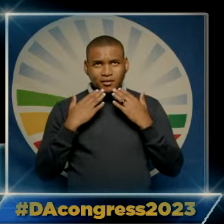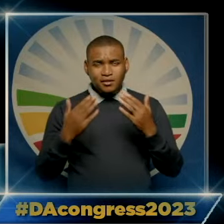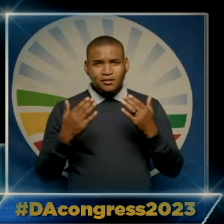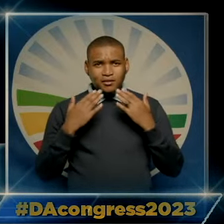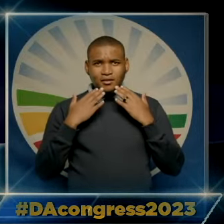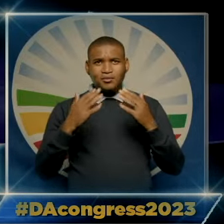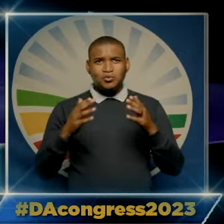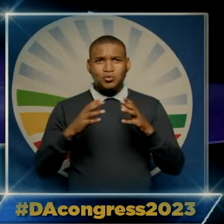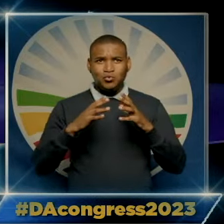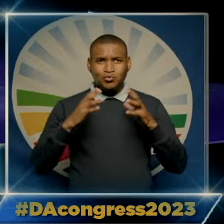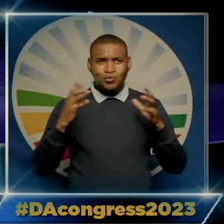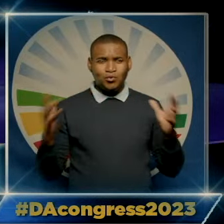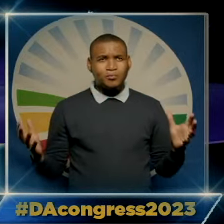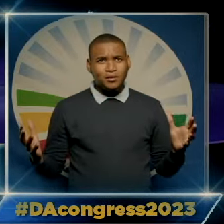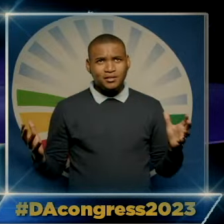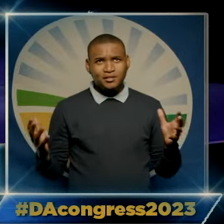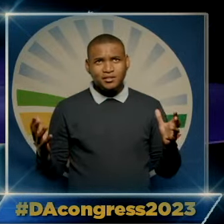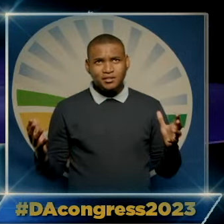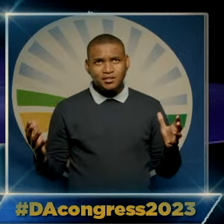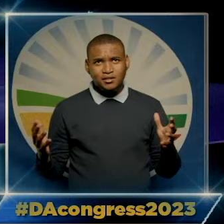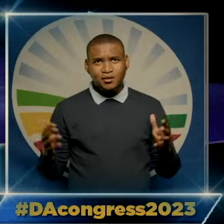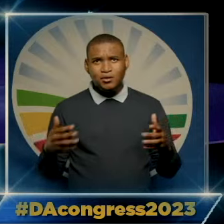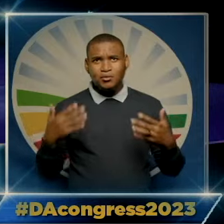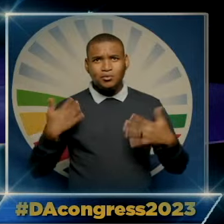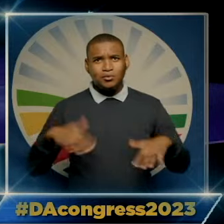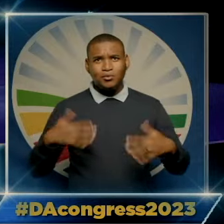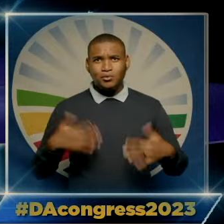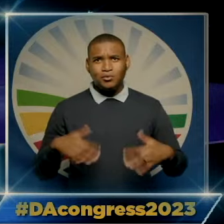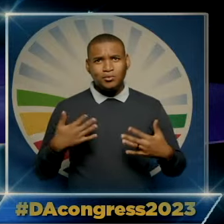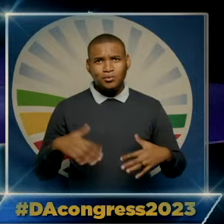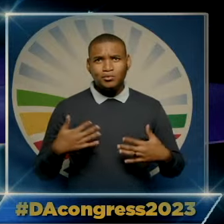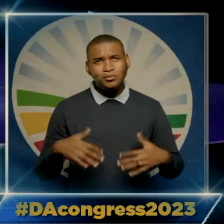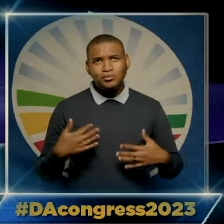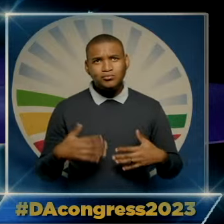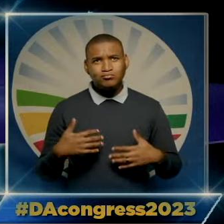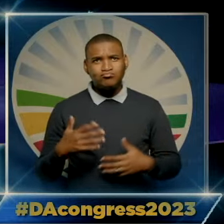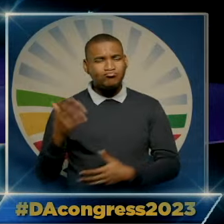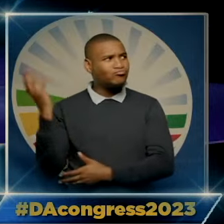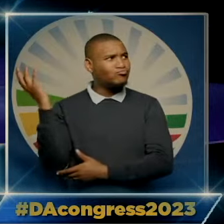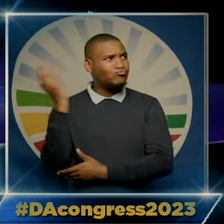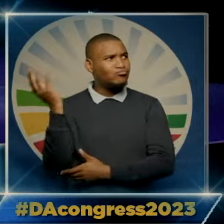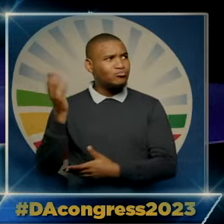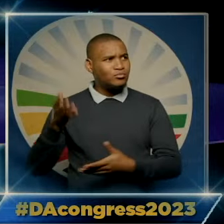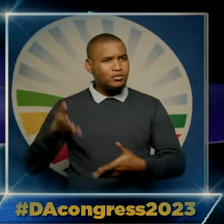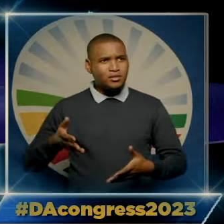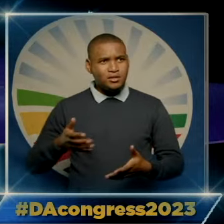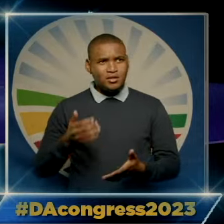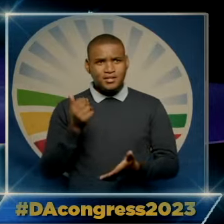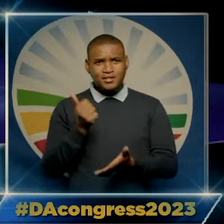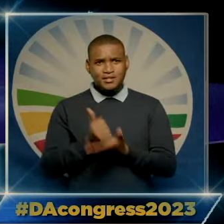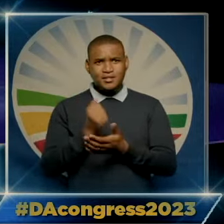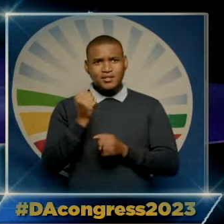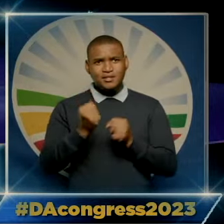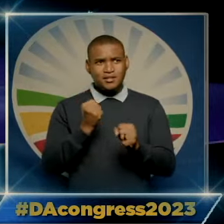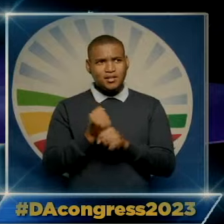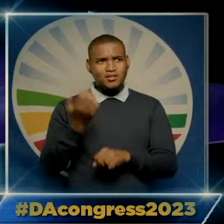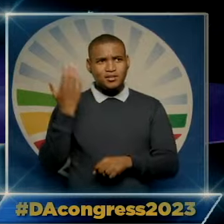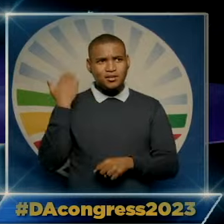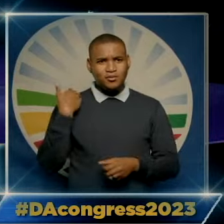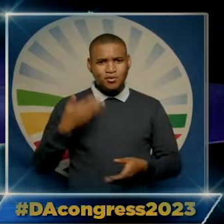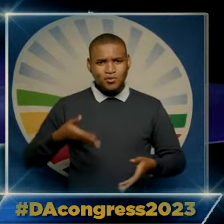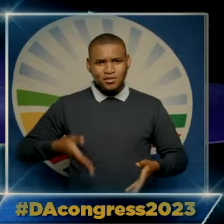Thank you. What a privilege it is to address you all this morning. 16 years ago, I was here in this